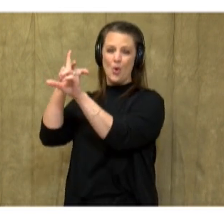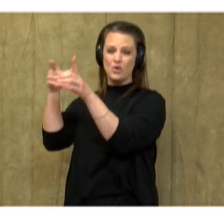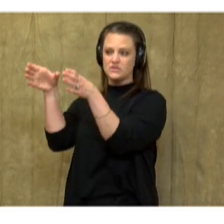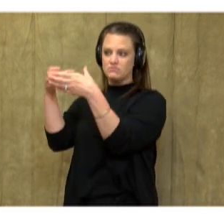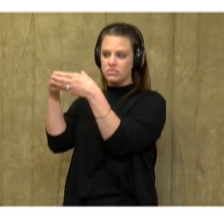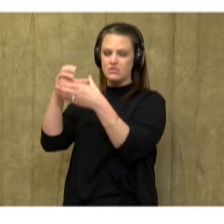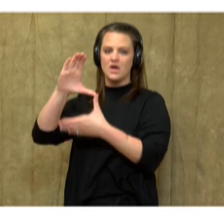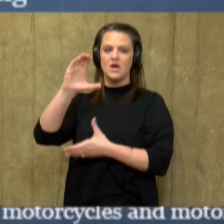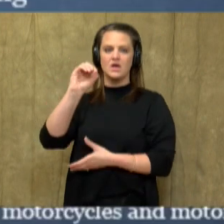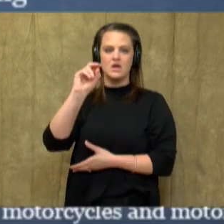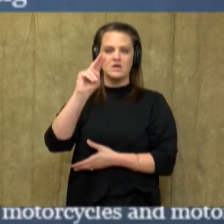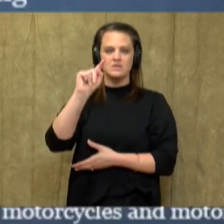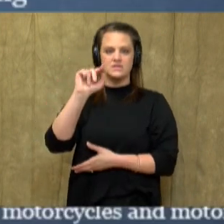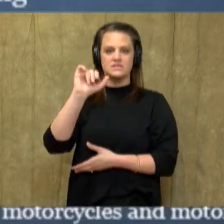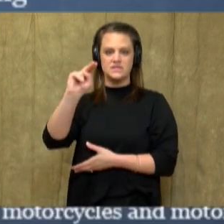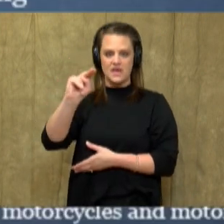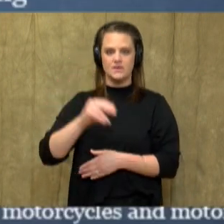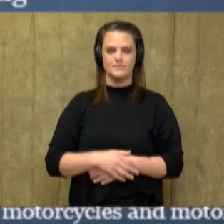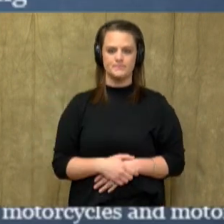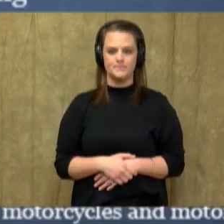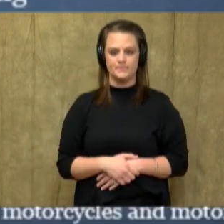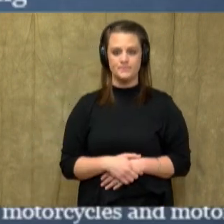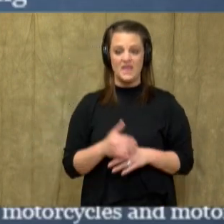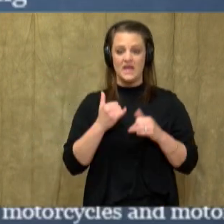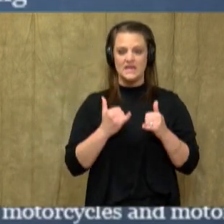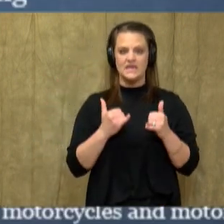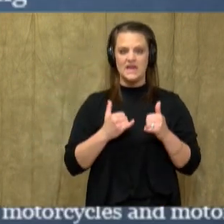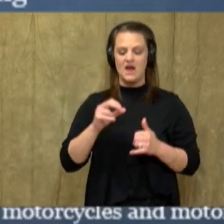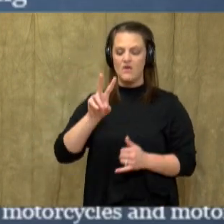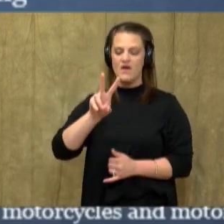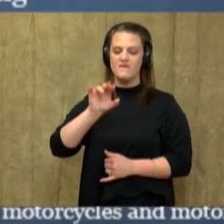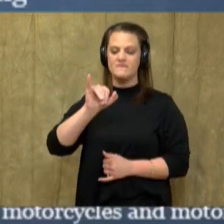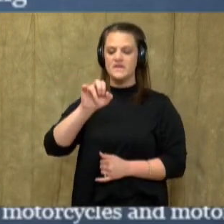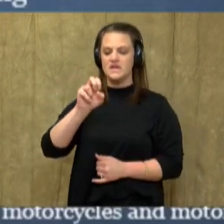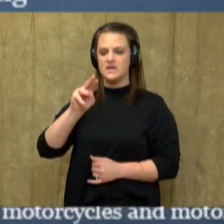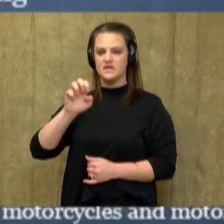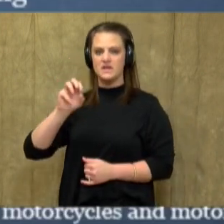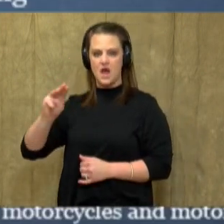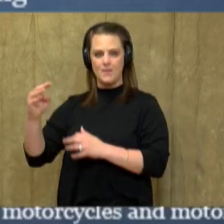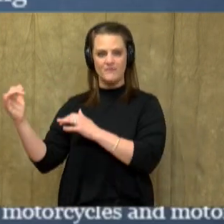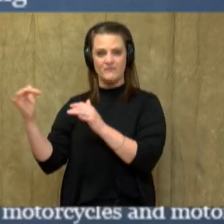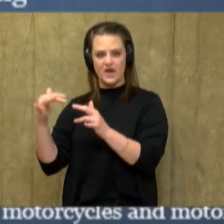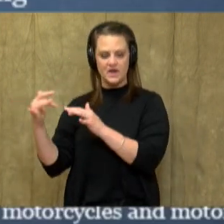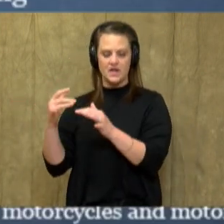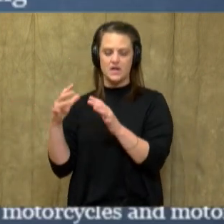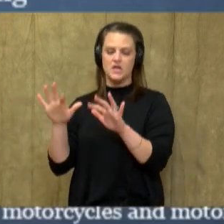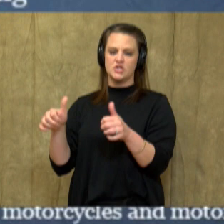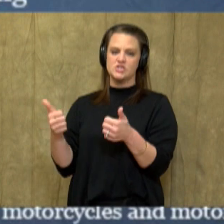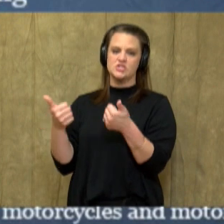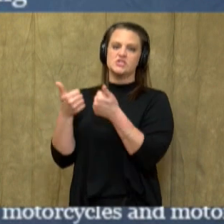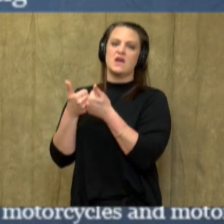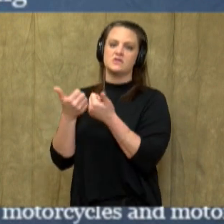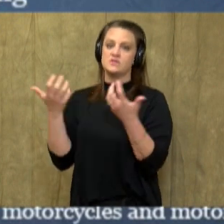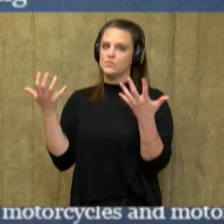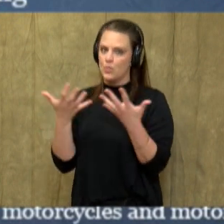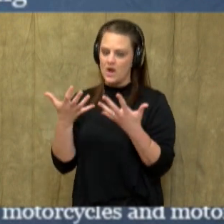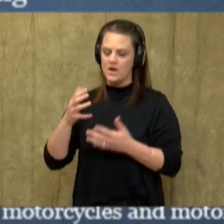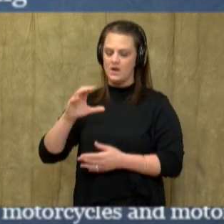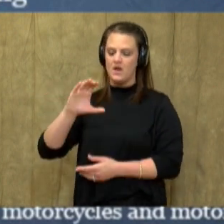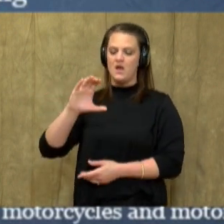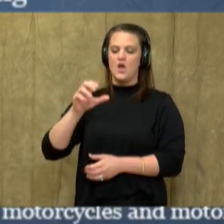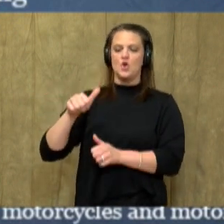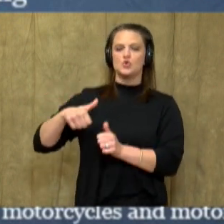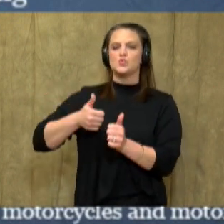a foreign policy. Now, fighting in Vietnam, there were a few challenges that we had. The most important thing is the Ho Chi Minh Trail.